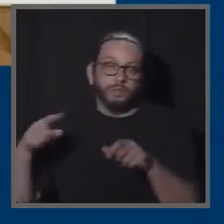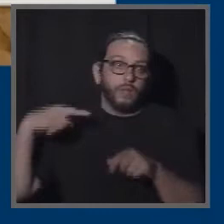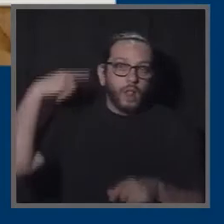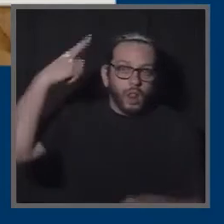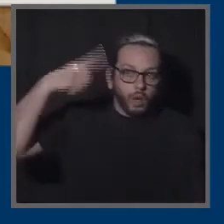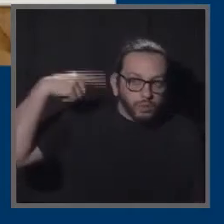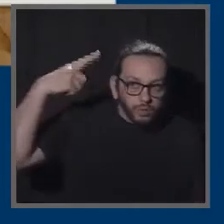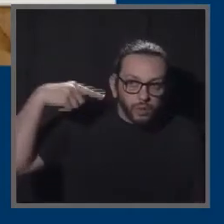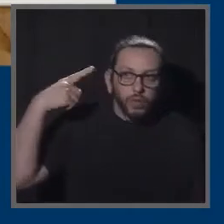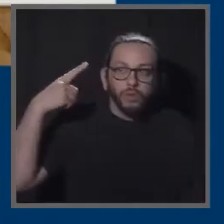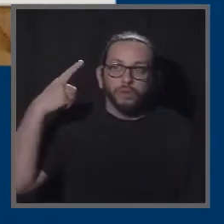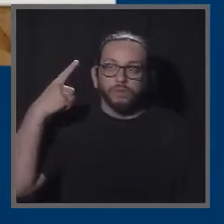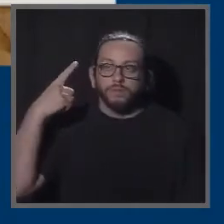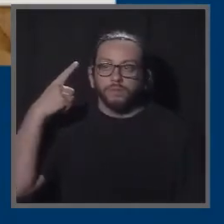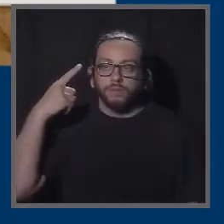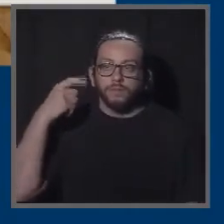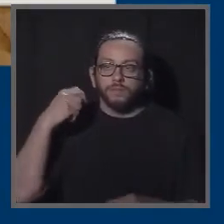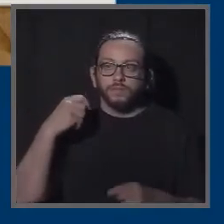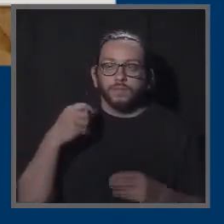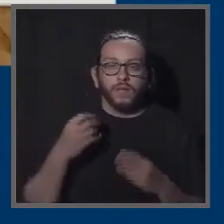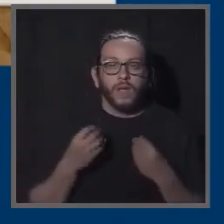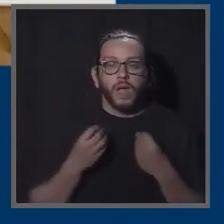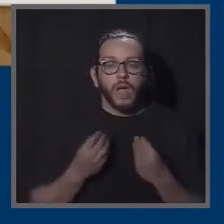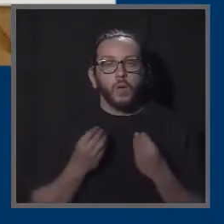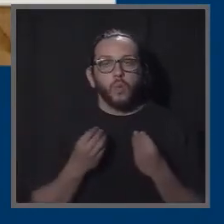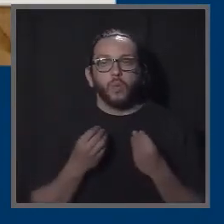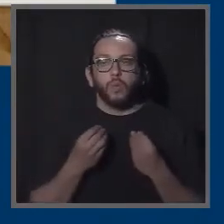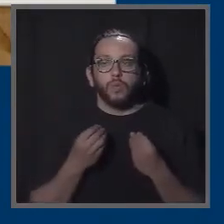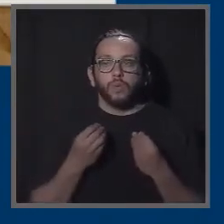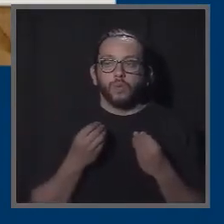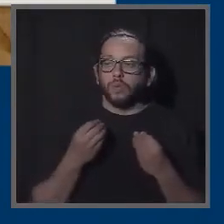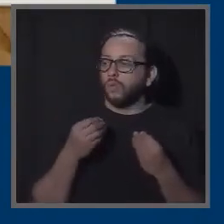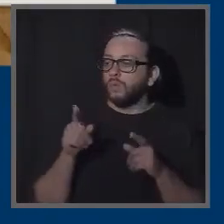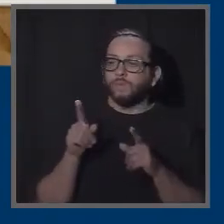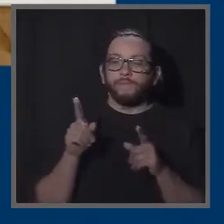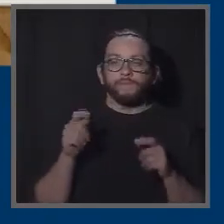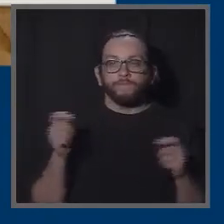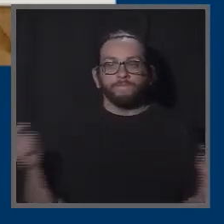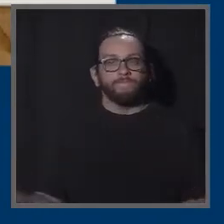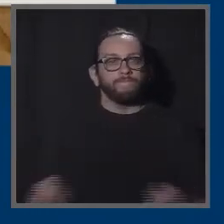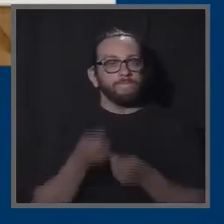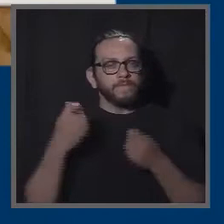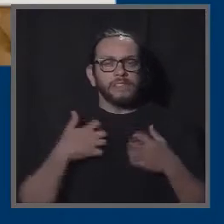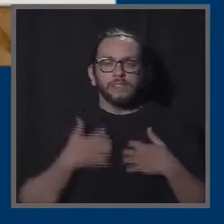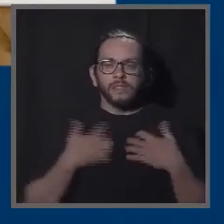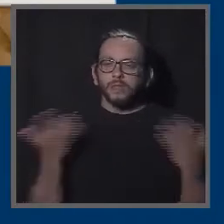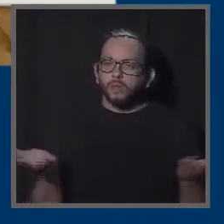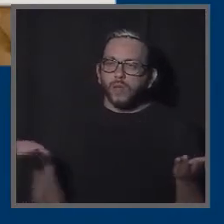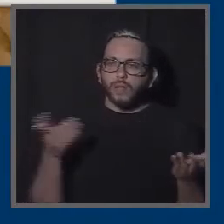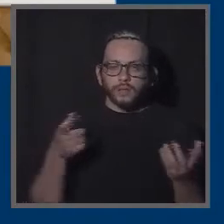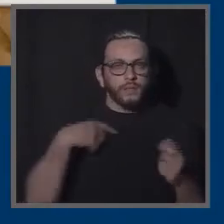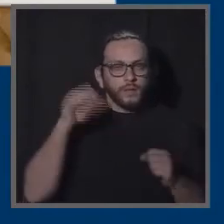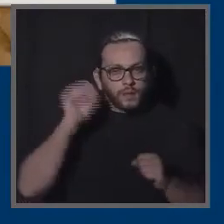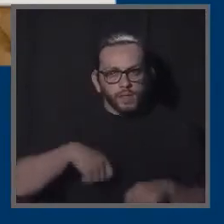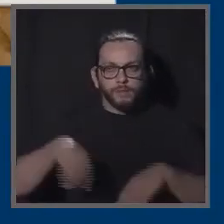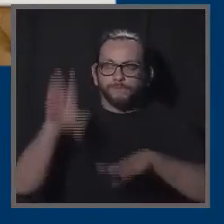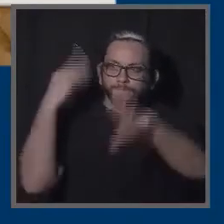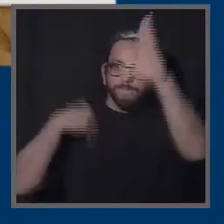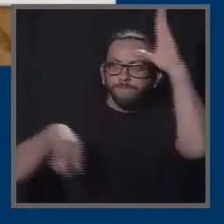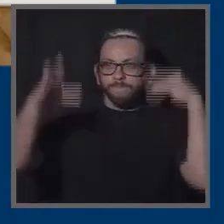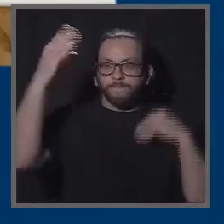Campaign. And one of our interests was what can be learned from paying attention